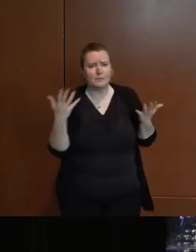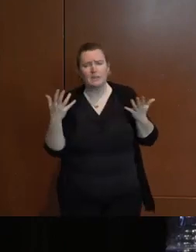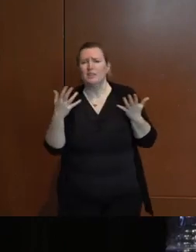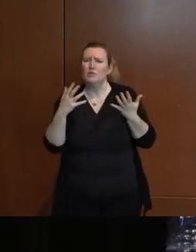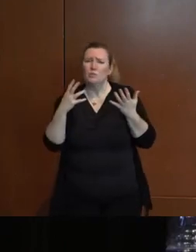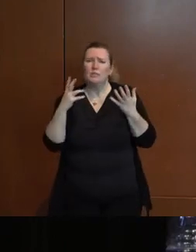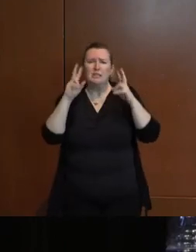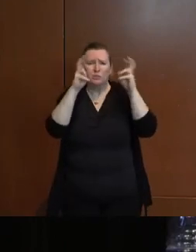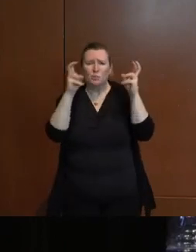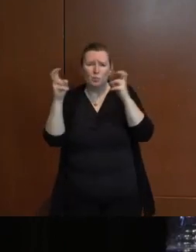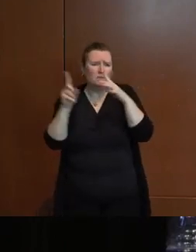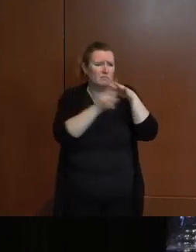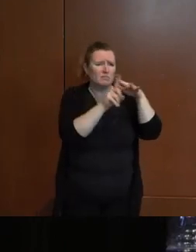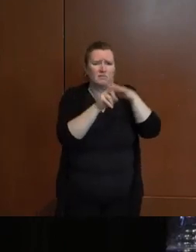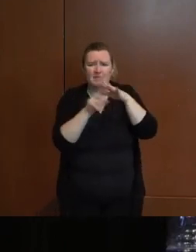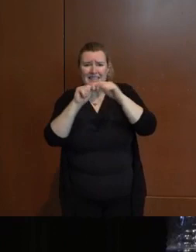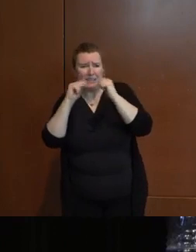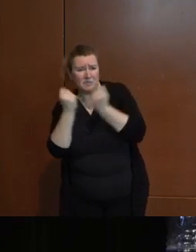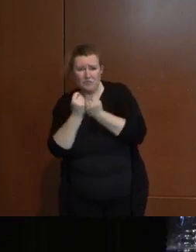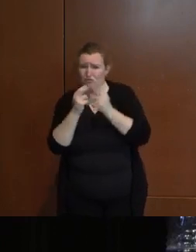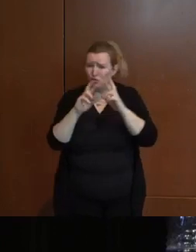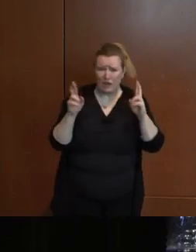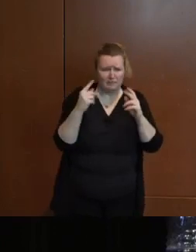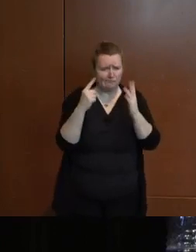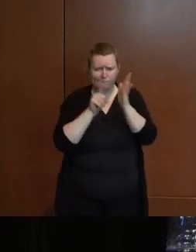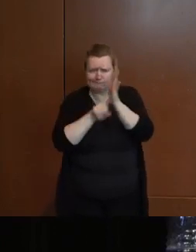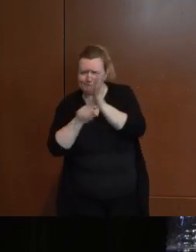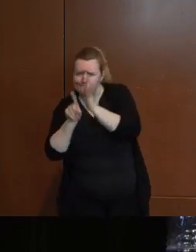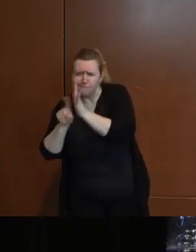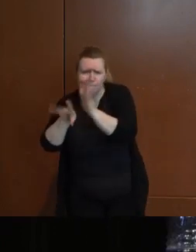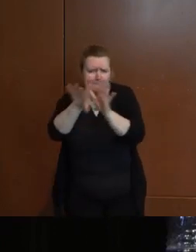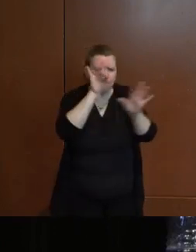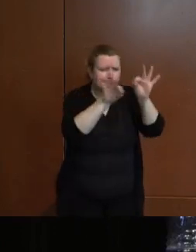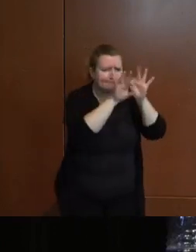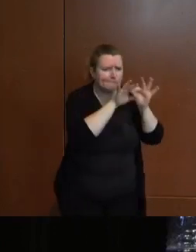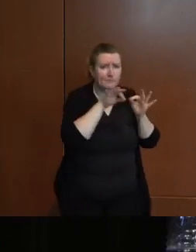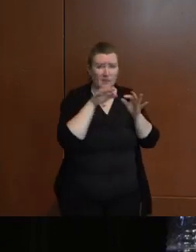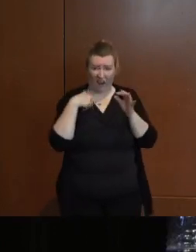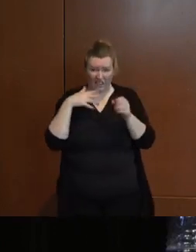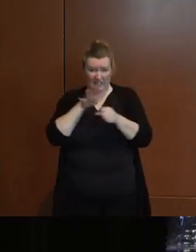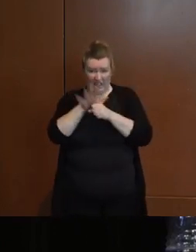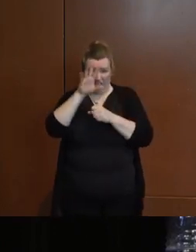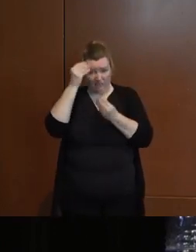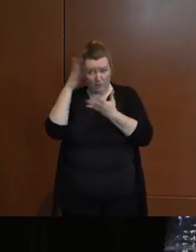this point, we do not yet have enough of that information that I feel comfortable sharing exactly what we're seeing.